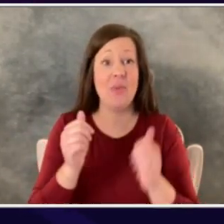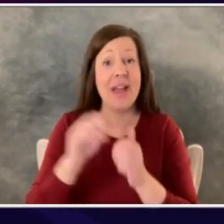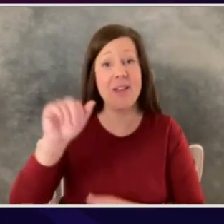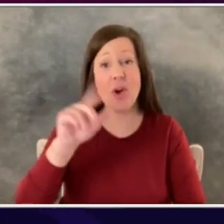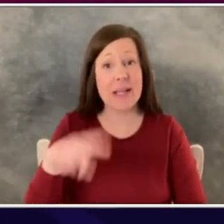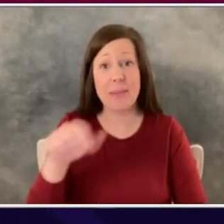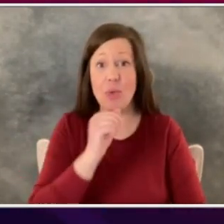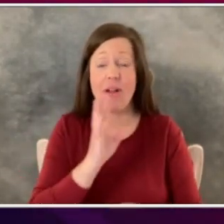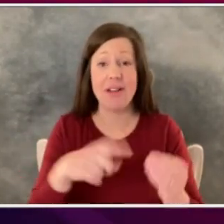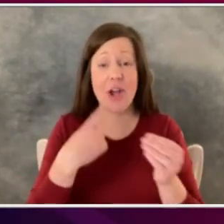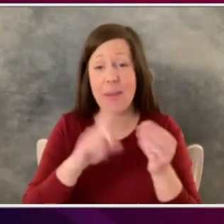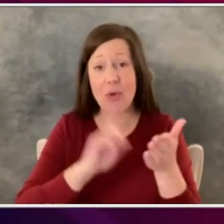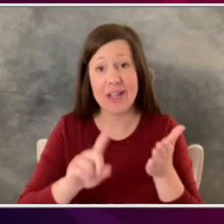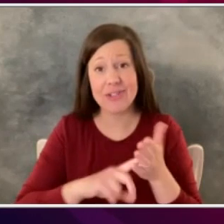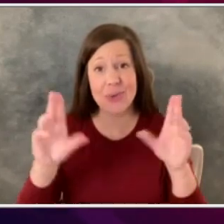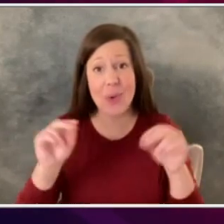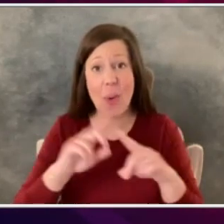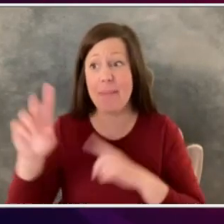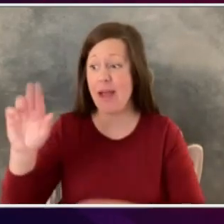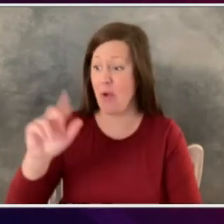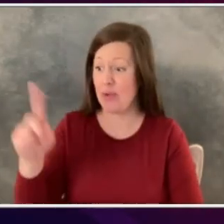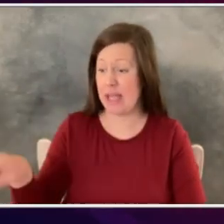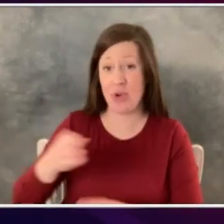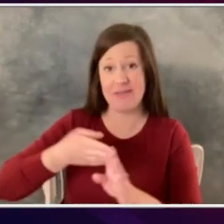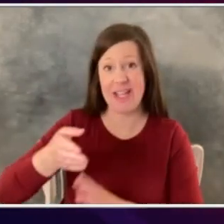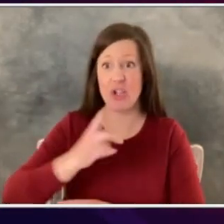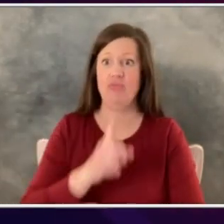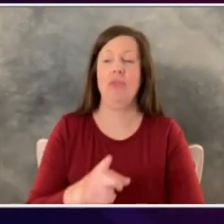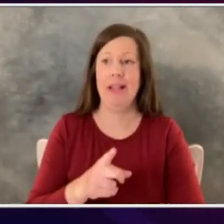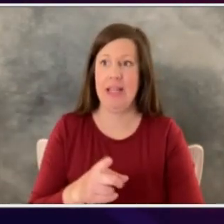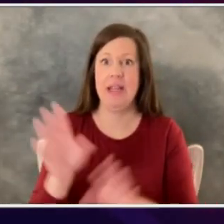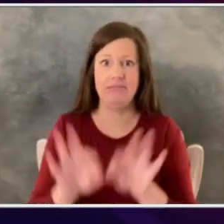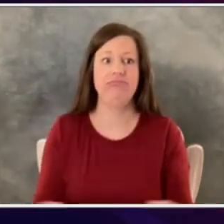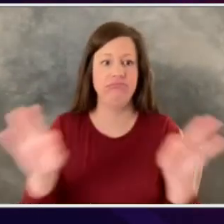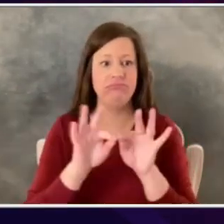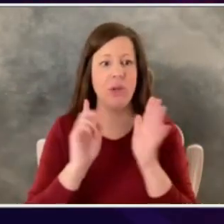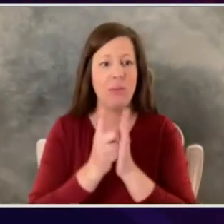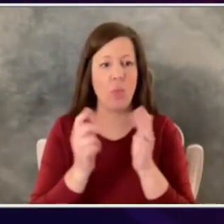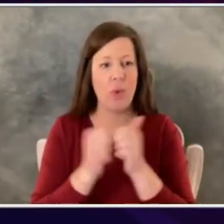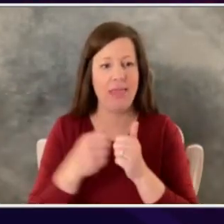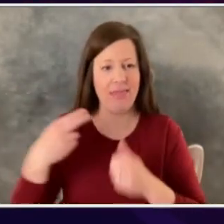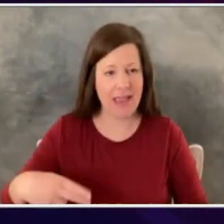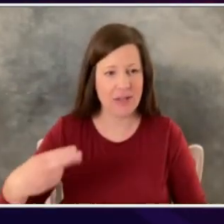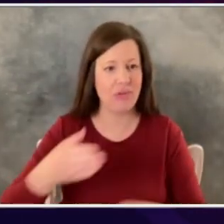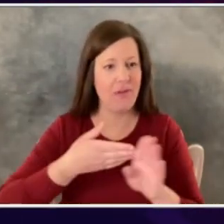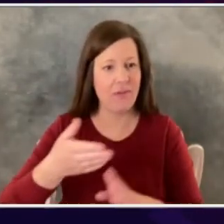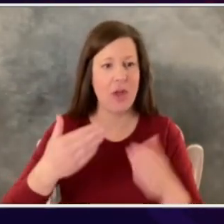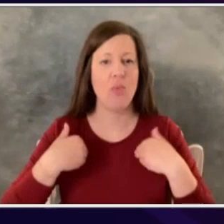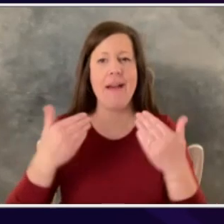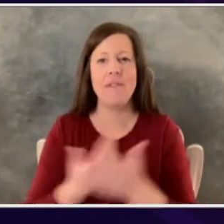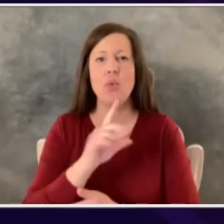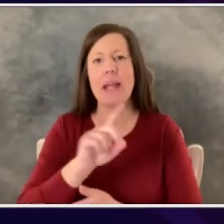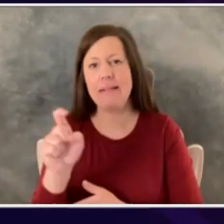but in the Alzheimer's field, we really are at a big moment in sort of the history of our field. We have new diagnostics, we have new